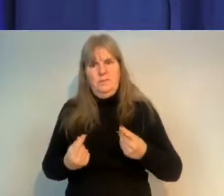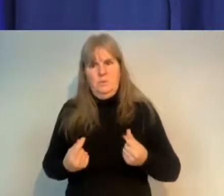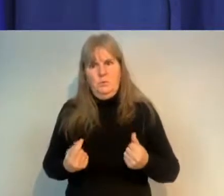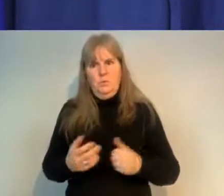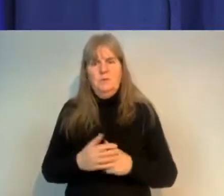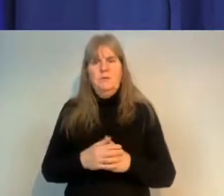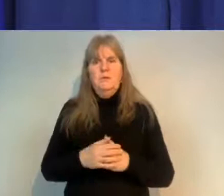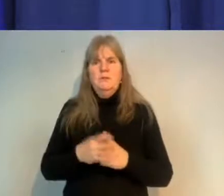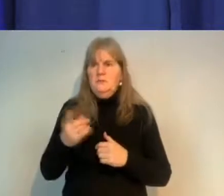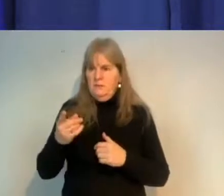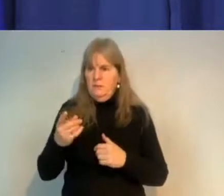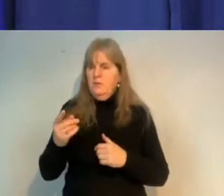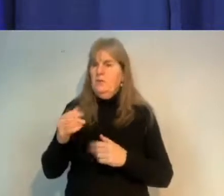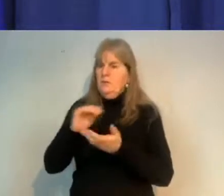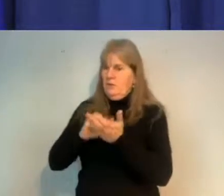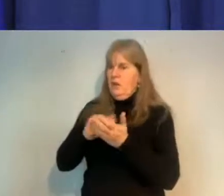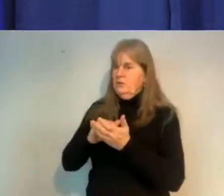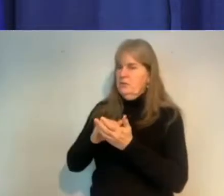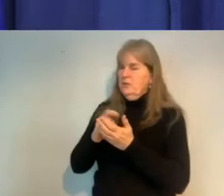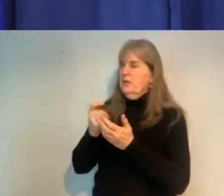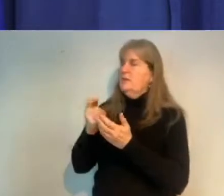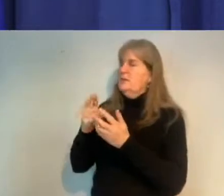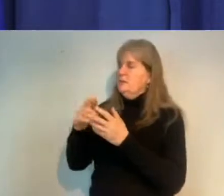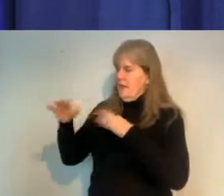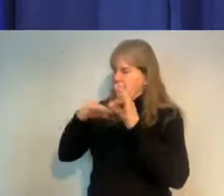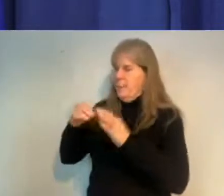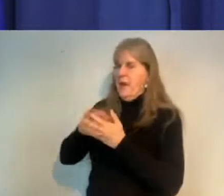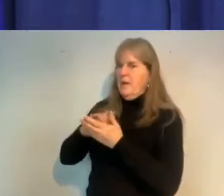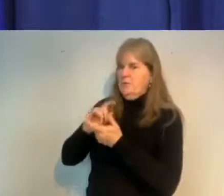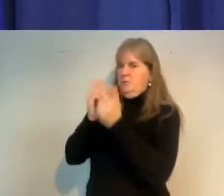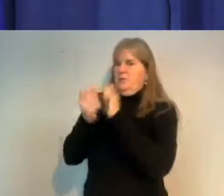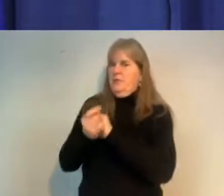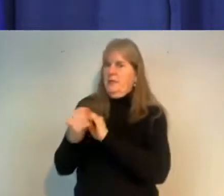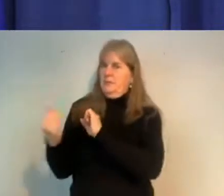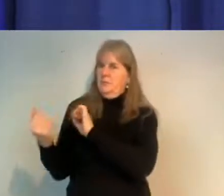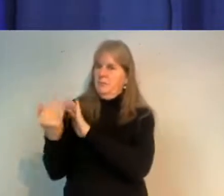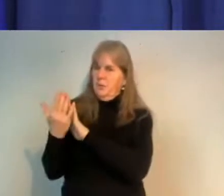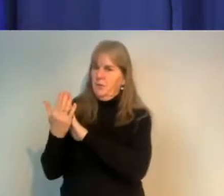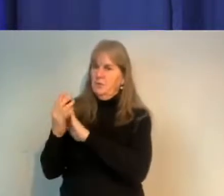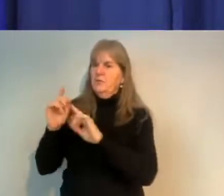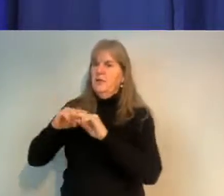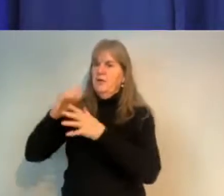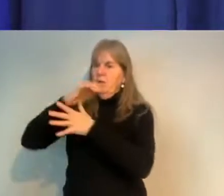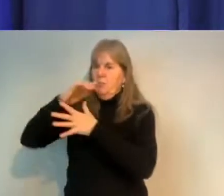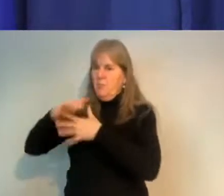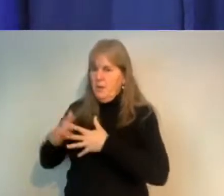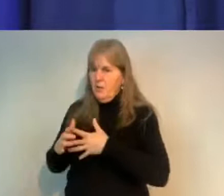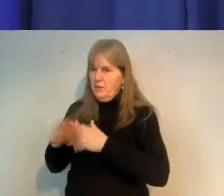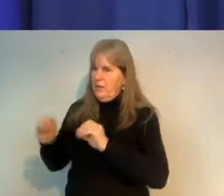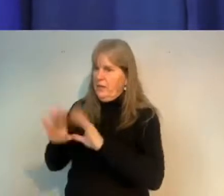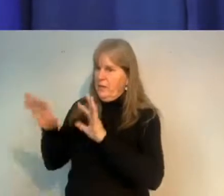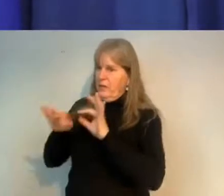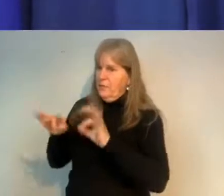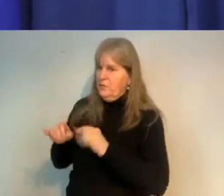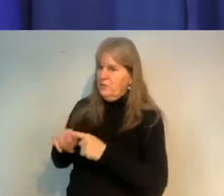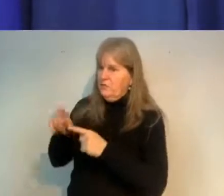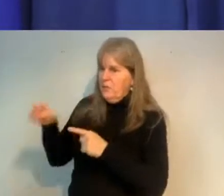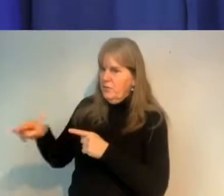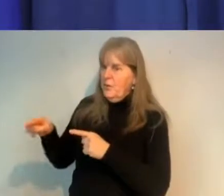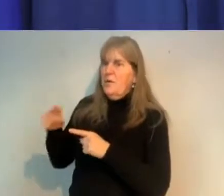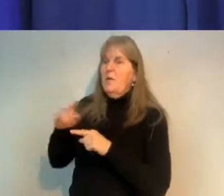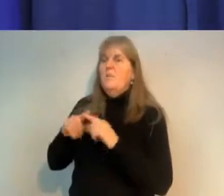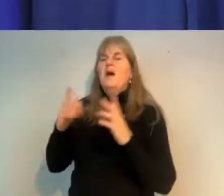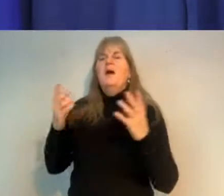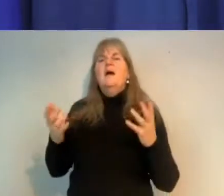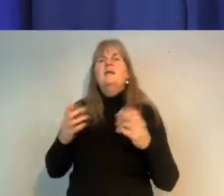era, with COVID and with the Omicron, and how we shift our priorities. I think that was very succinct messaging today. But we do recognize that